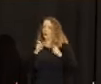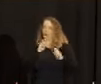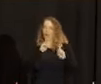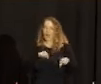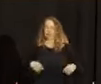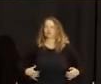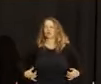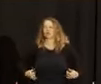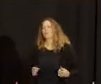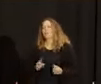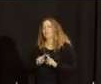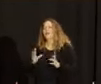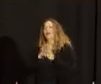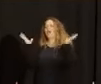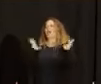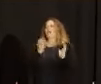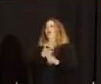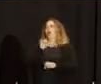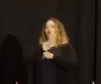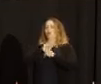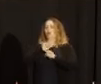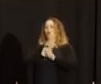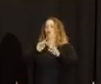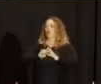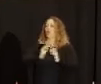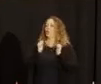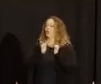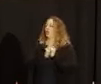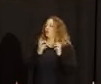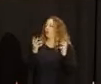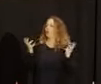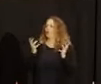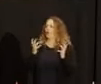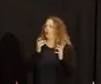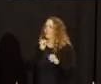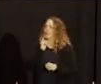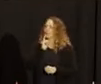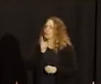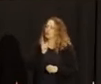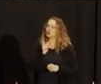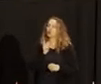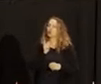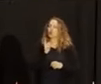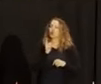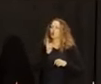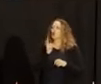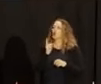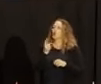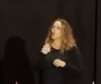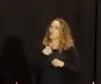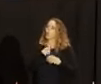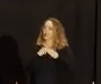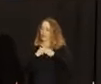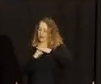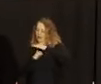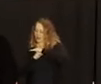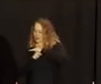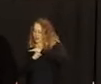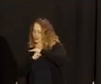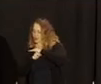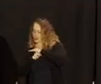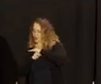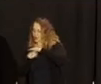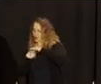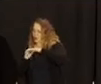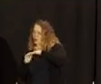work that we do starts with ensuring that it's grounded in the actual experiences